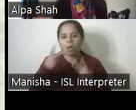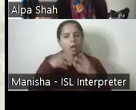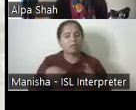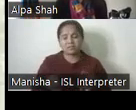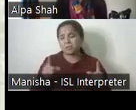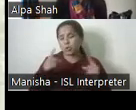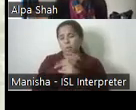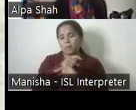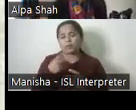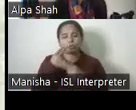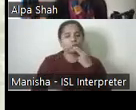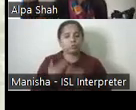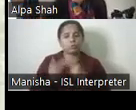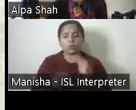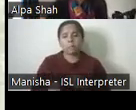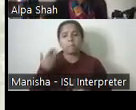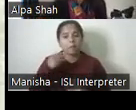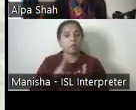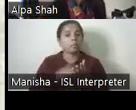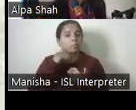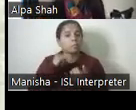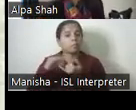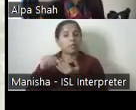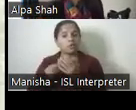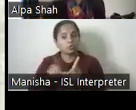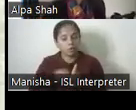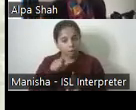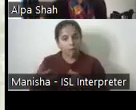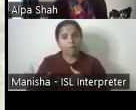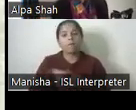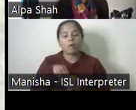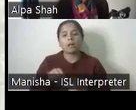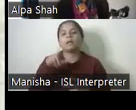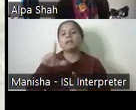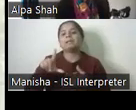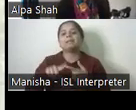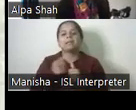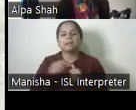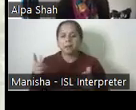complicated story. Missionaries were involved in helping give those legal protections, ironically,